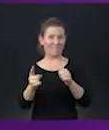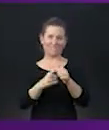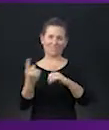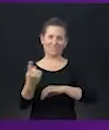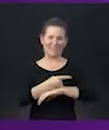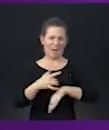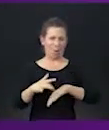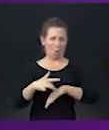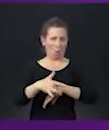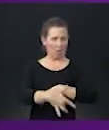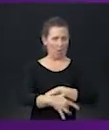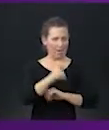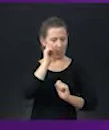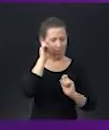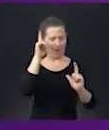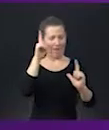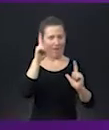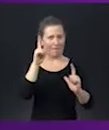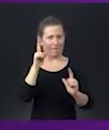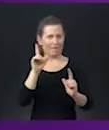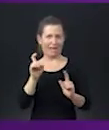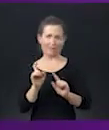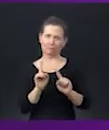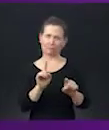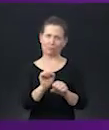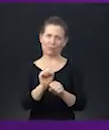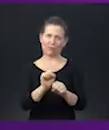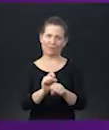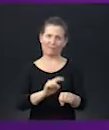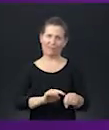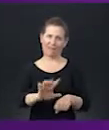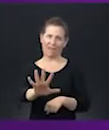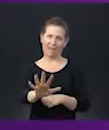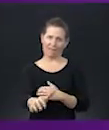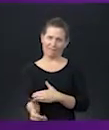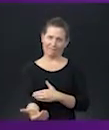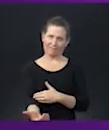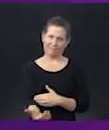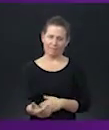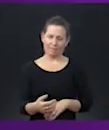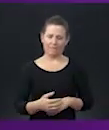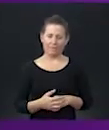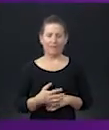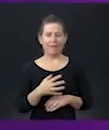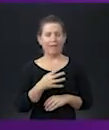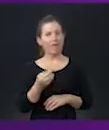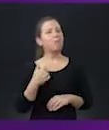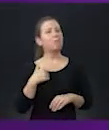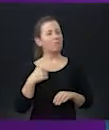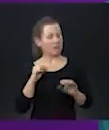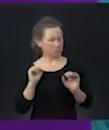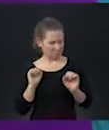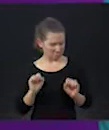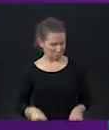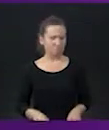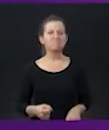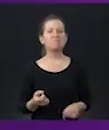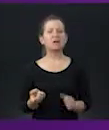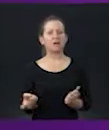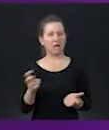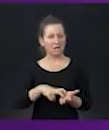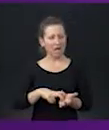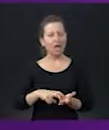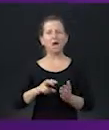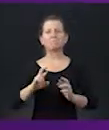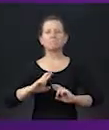wake up early in that first day, because I had to be at work at 5:00 in the morning,